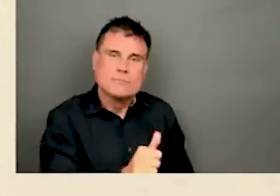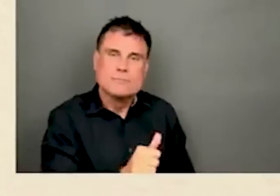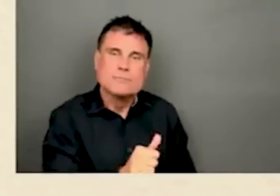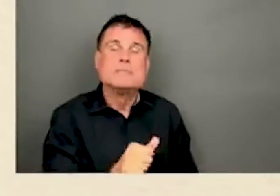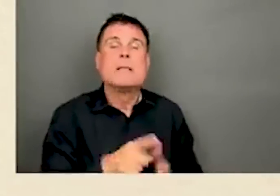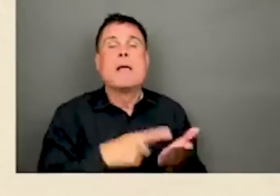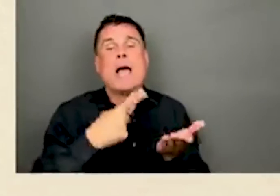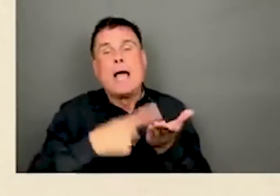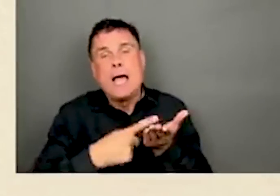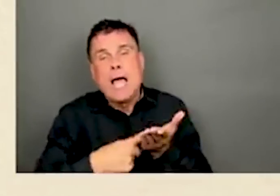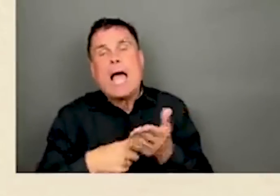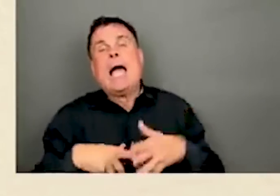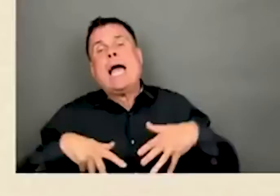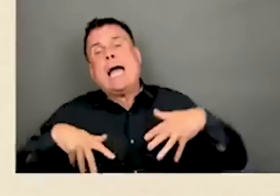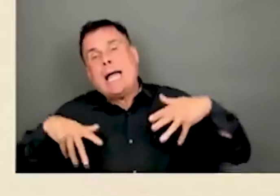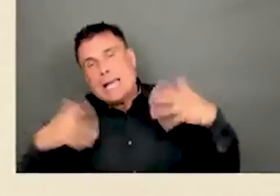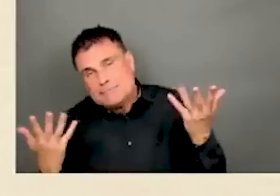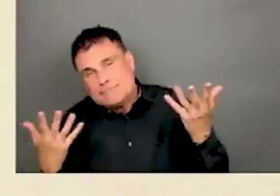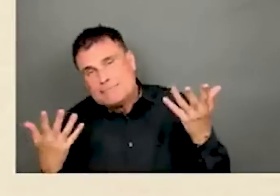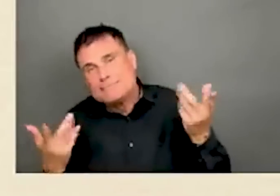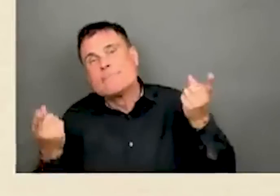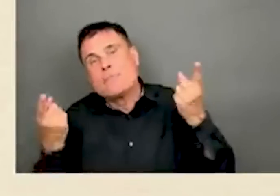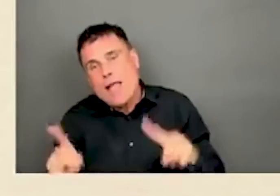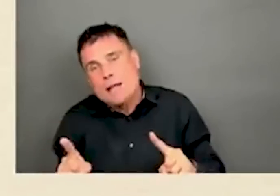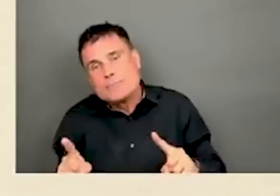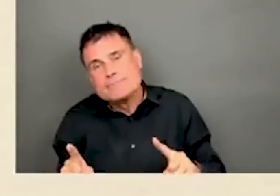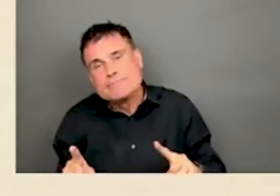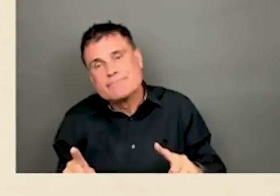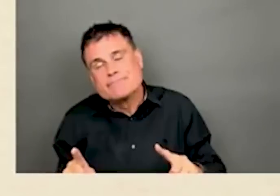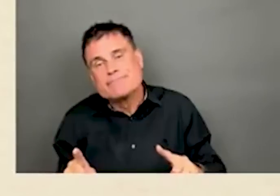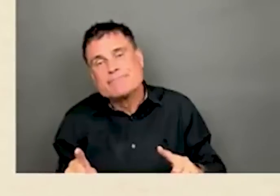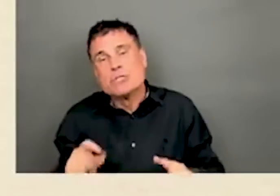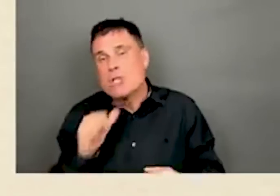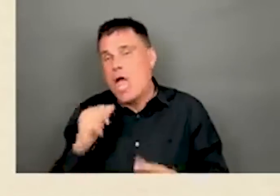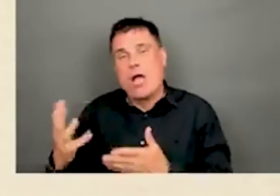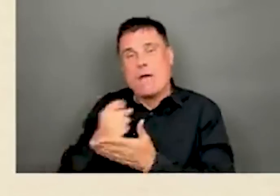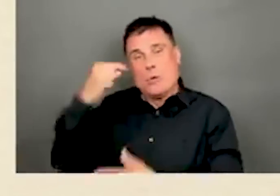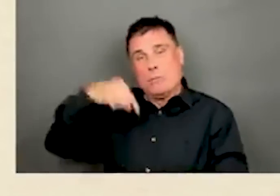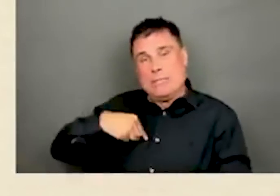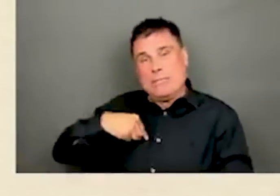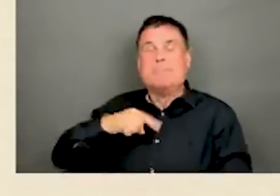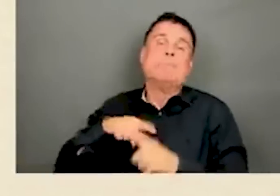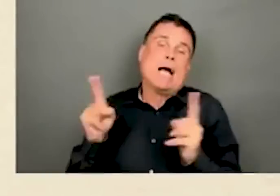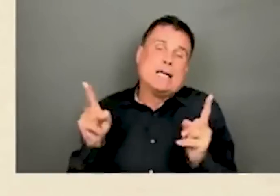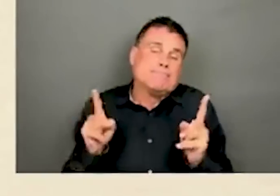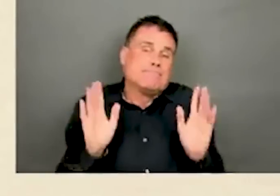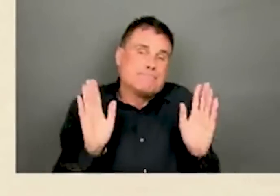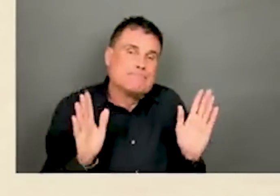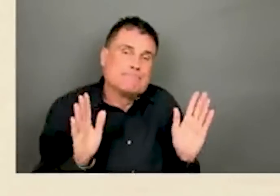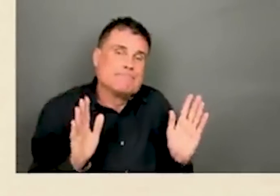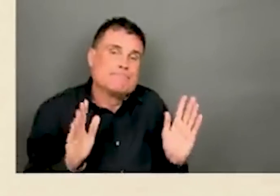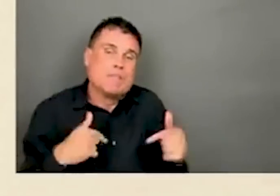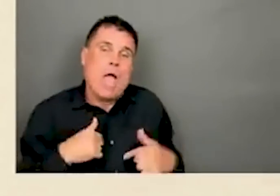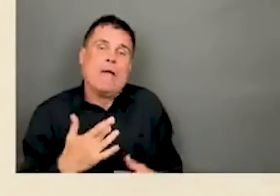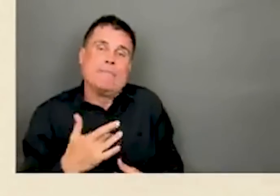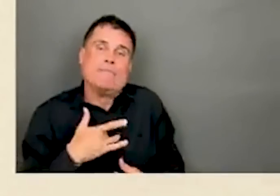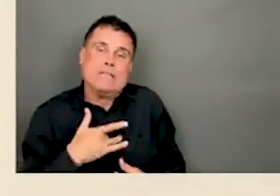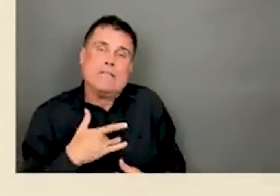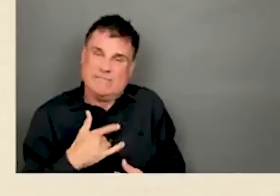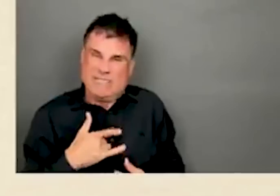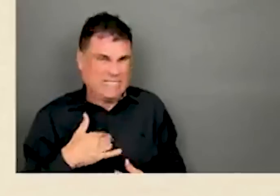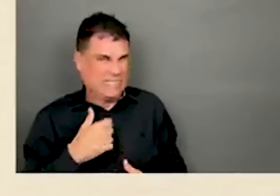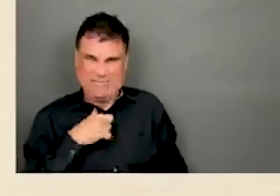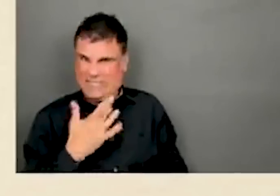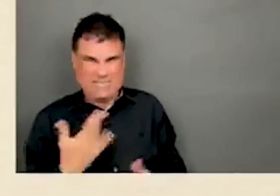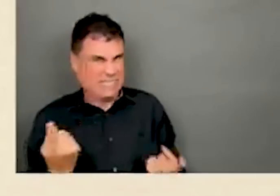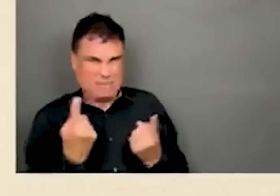necessarily politically advantageous, but it doesn't change who I am and how I feel about things, and I try my best to be straightforward and candid. That's